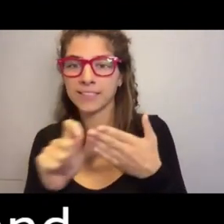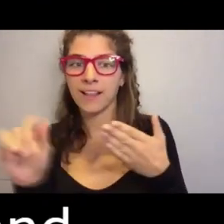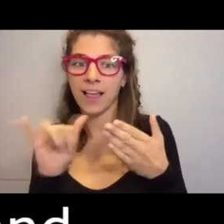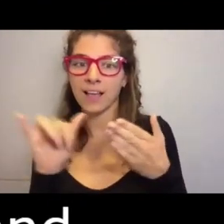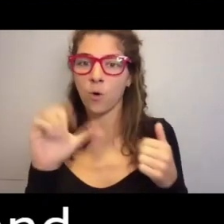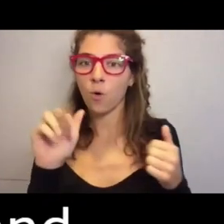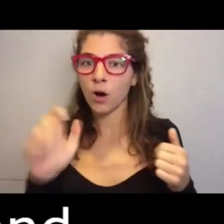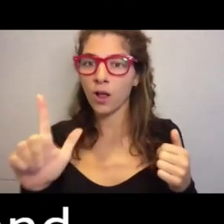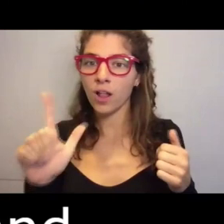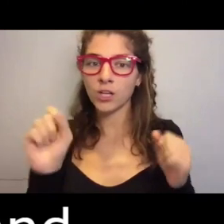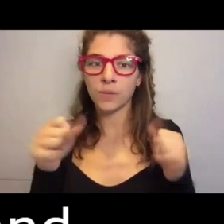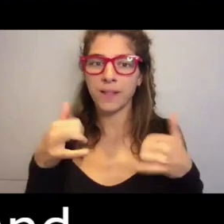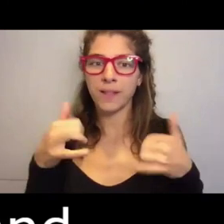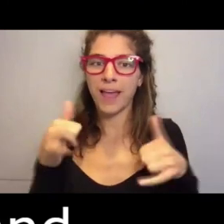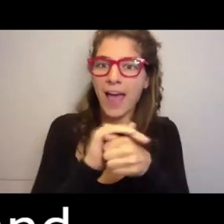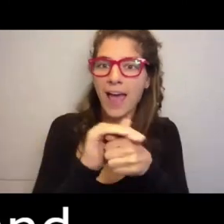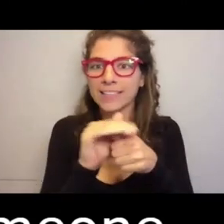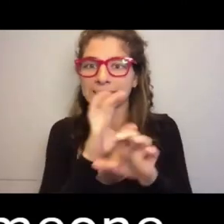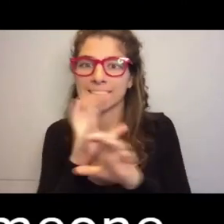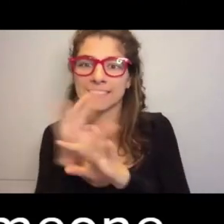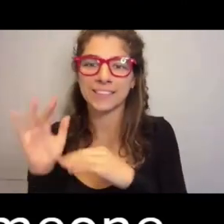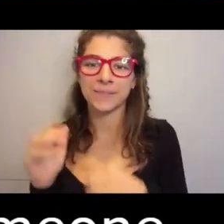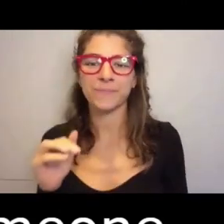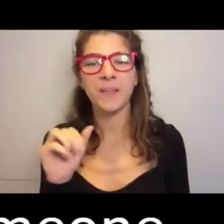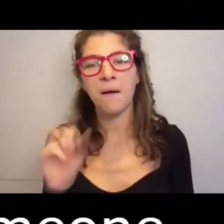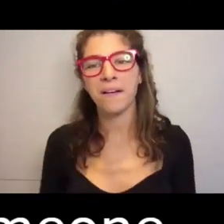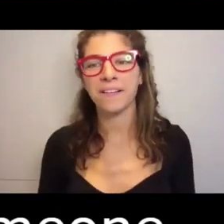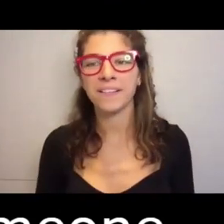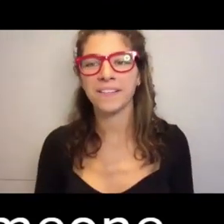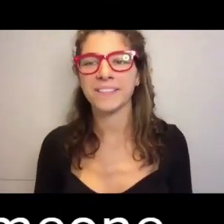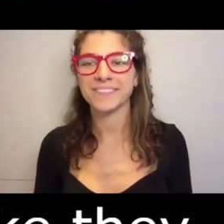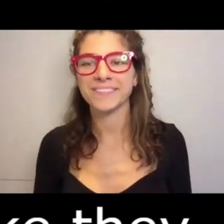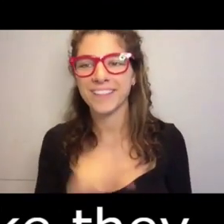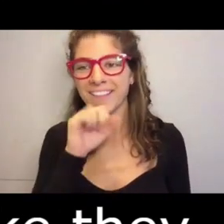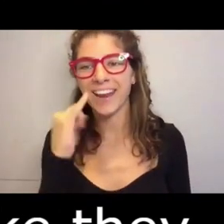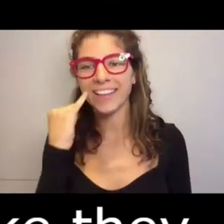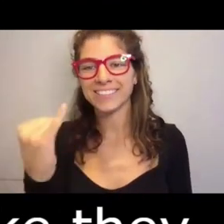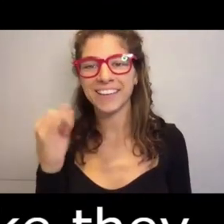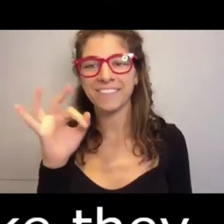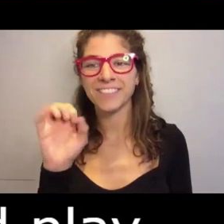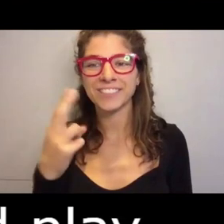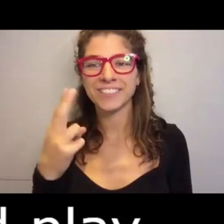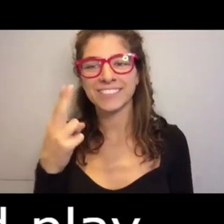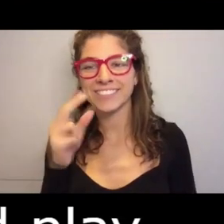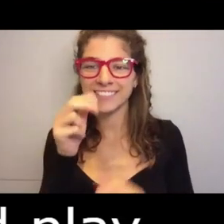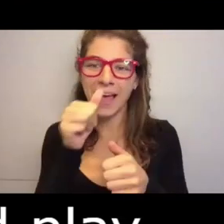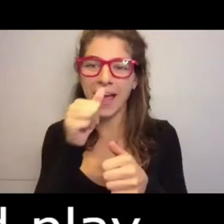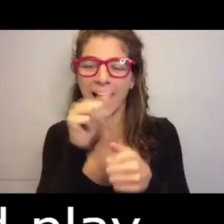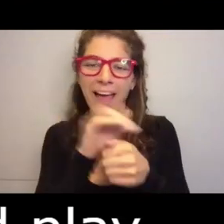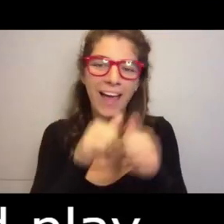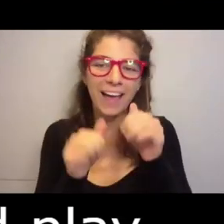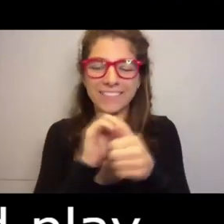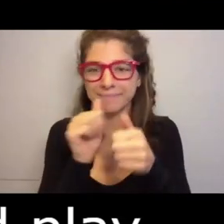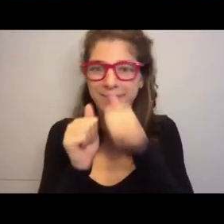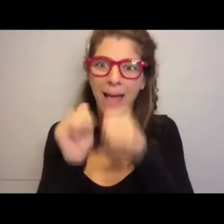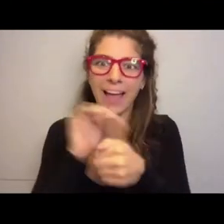coral that they could play hide and seek in. Oh, awesome. I love the idea of fish hide and seek.